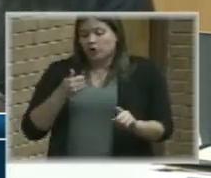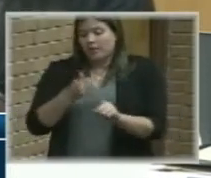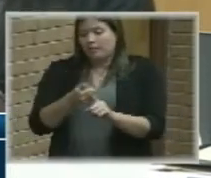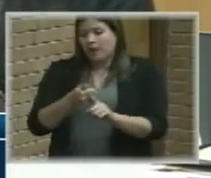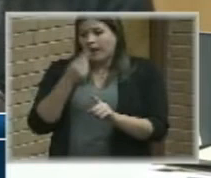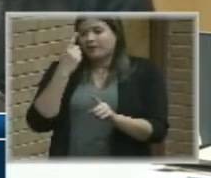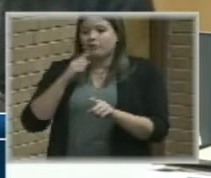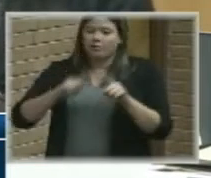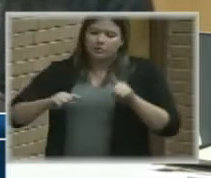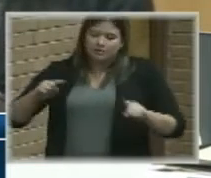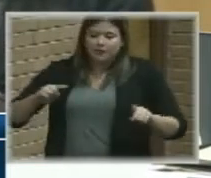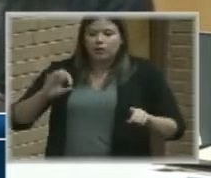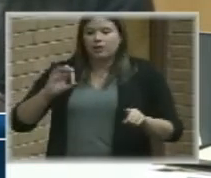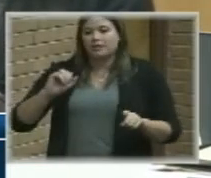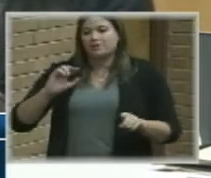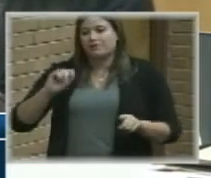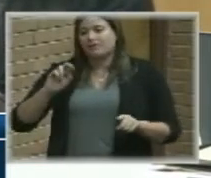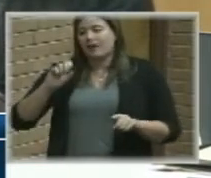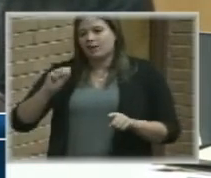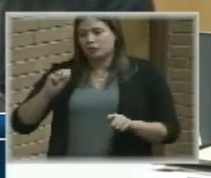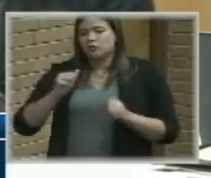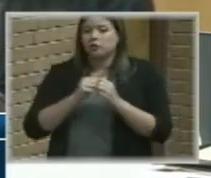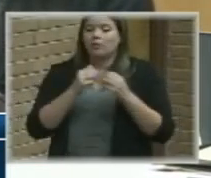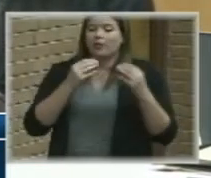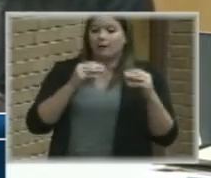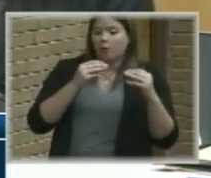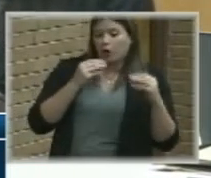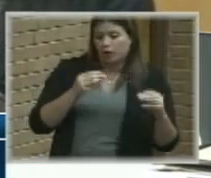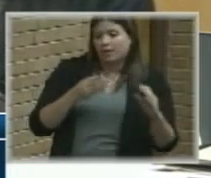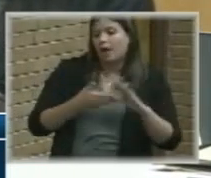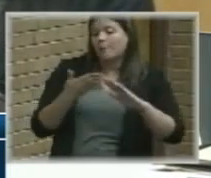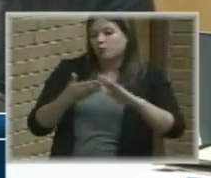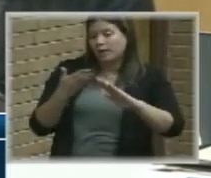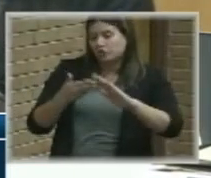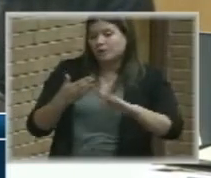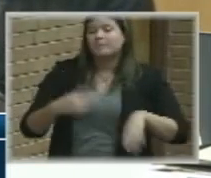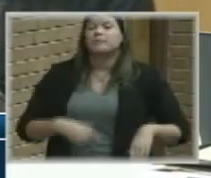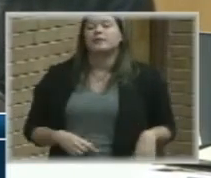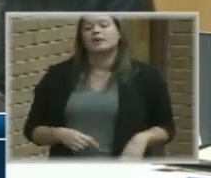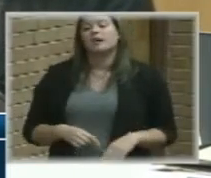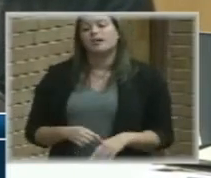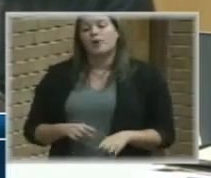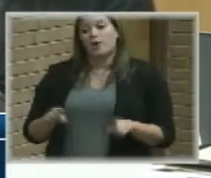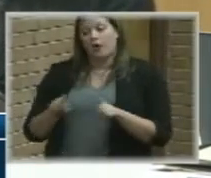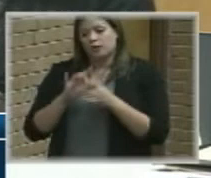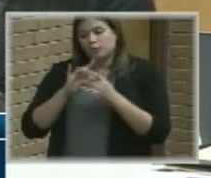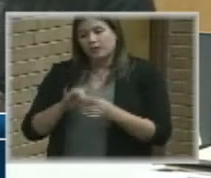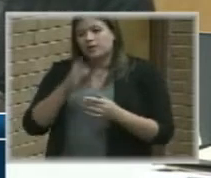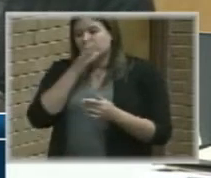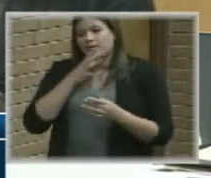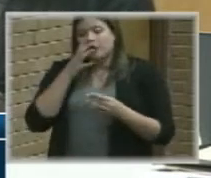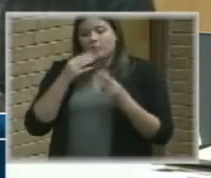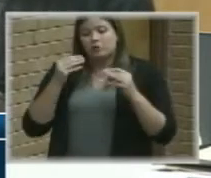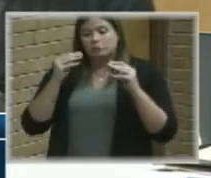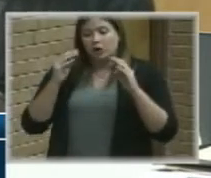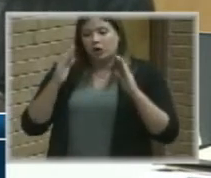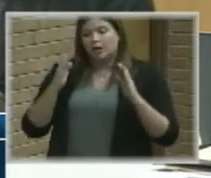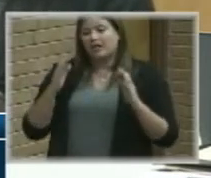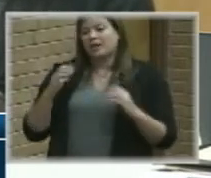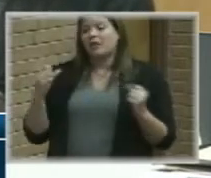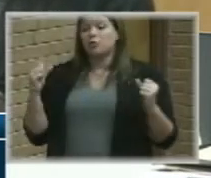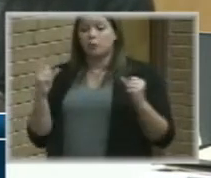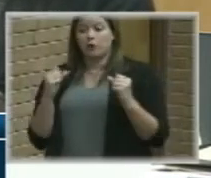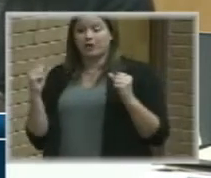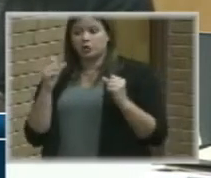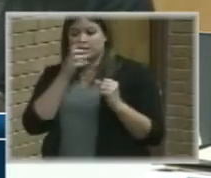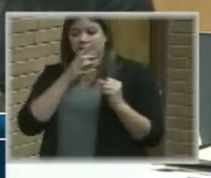those various factors on market operation. Also related to our farm market, our winter's farm market is